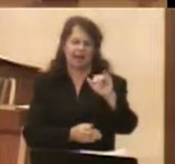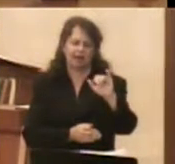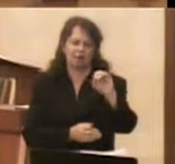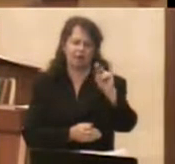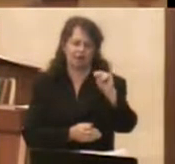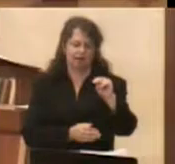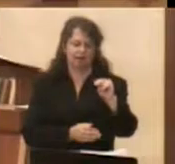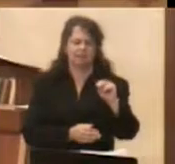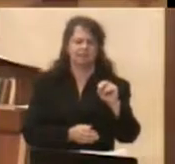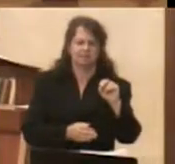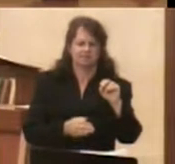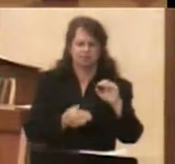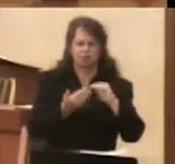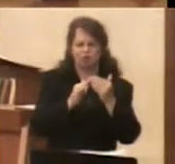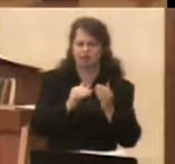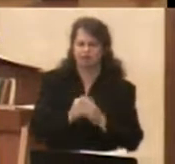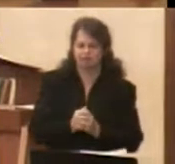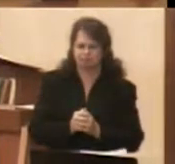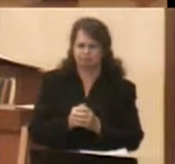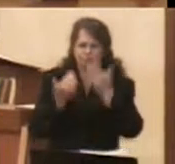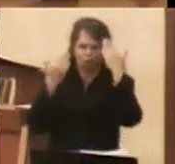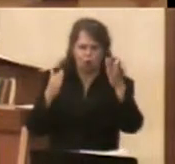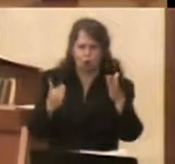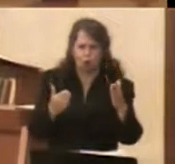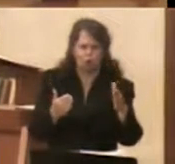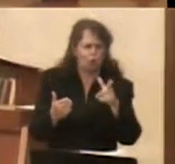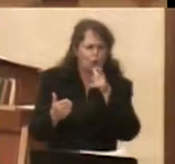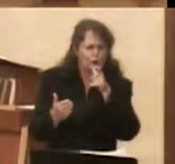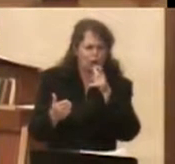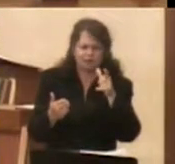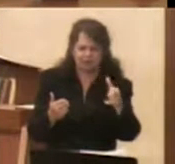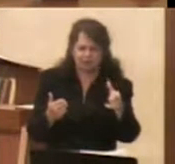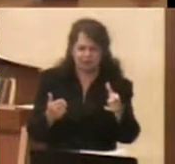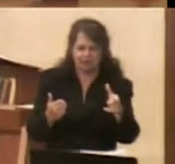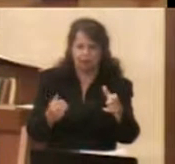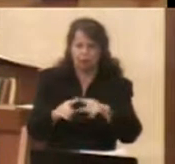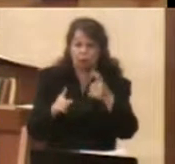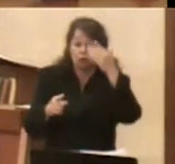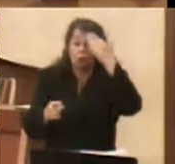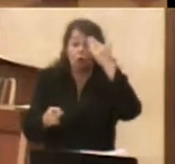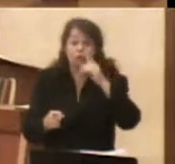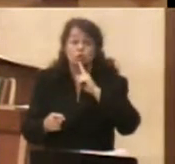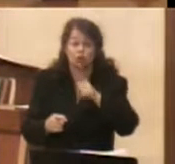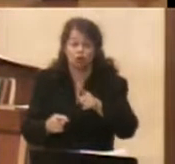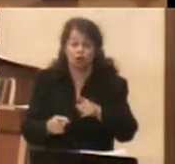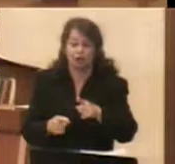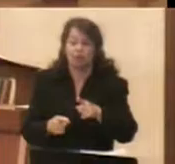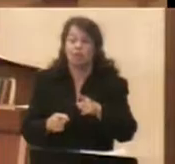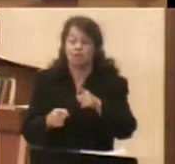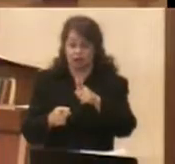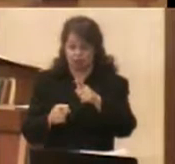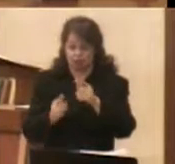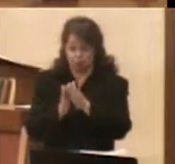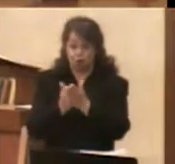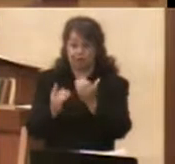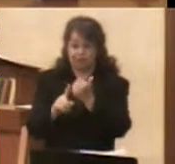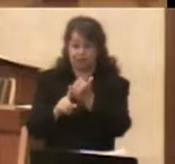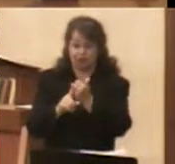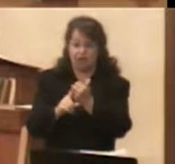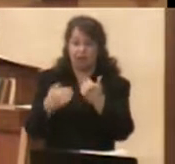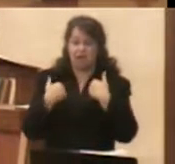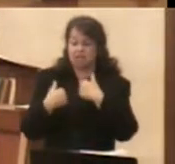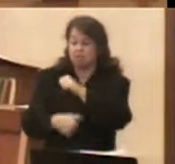of John? Well, maybe the debate continues, but what we do know for certain is that this book has authority and it